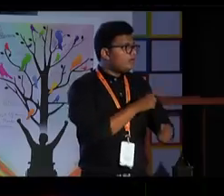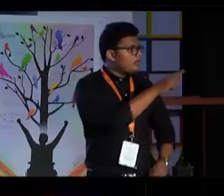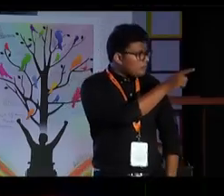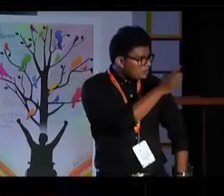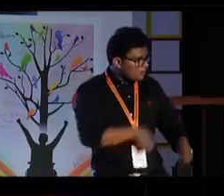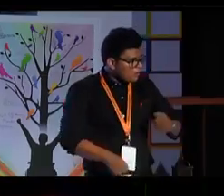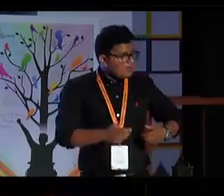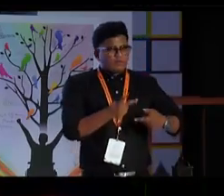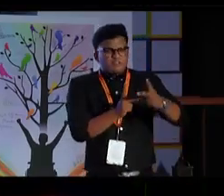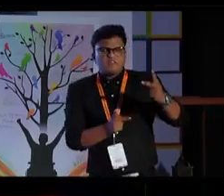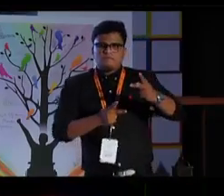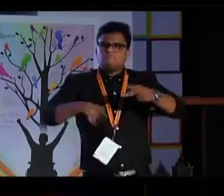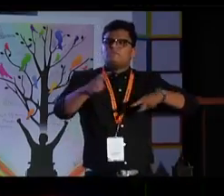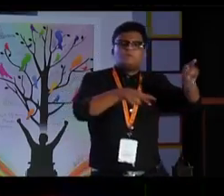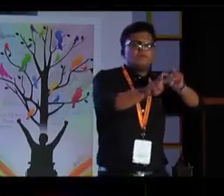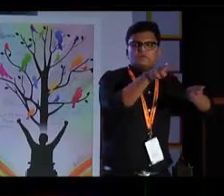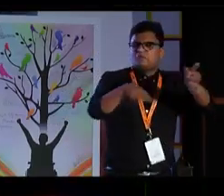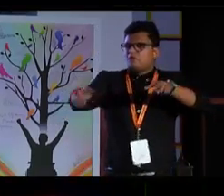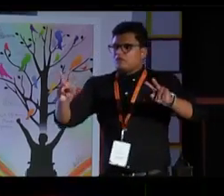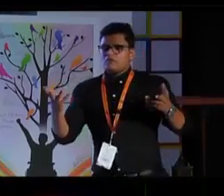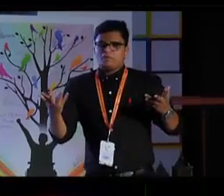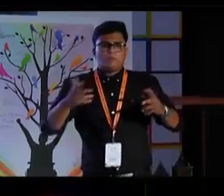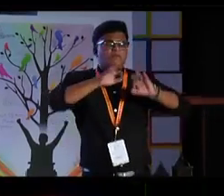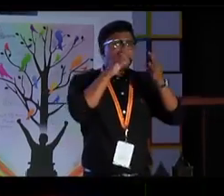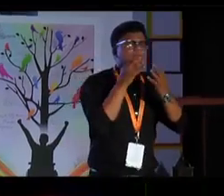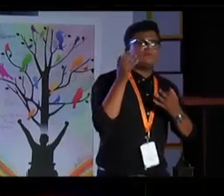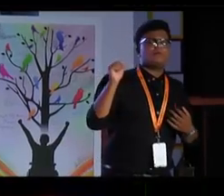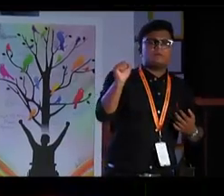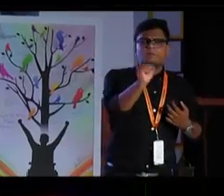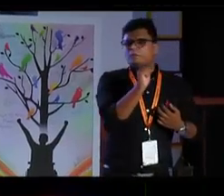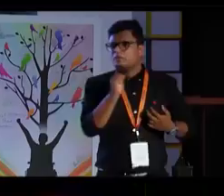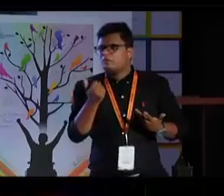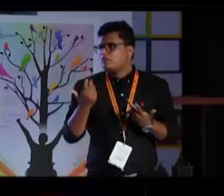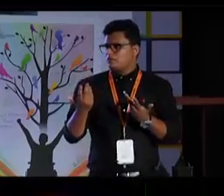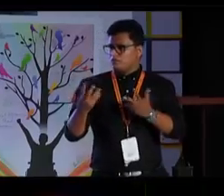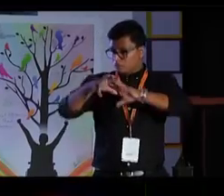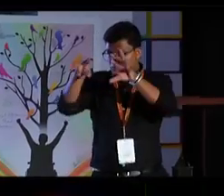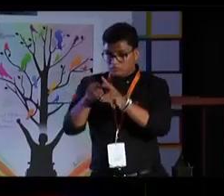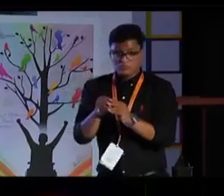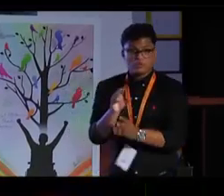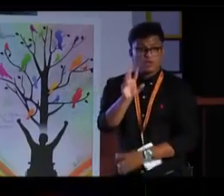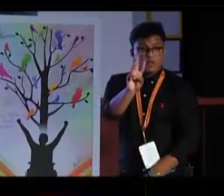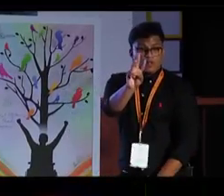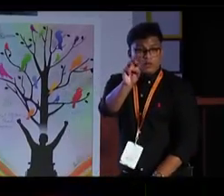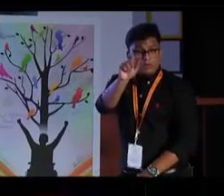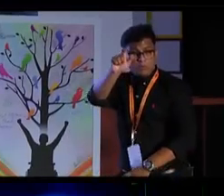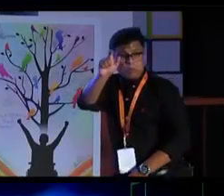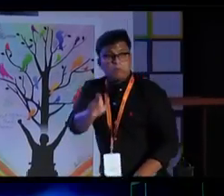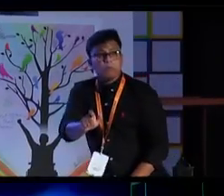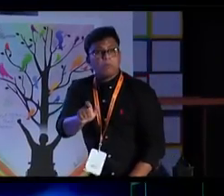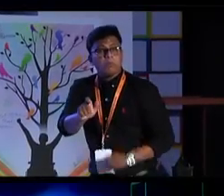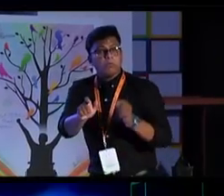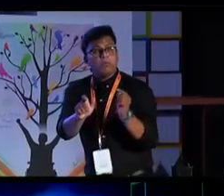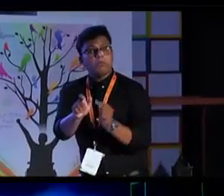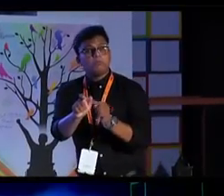you consider the family of average 5 per family, it's around 30% India's population